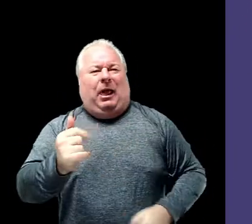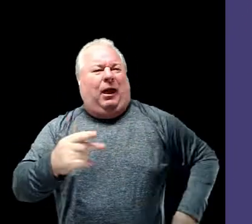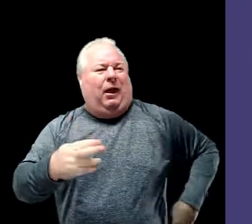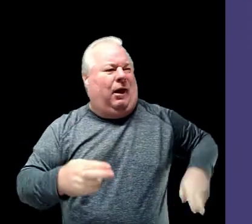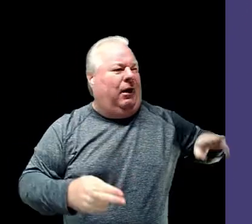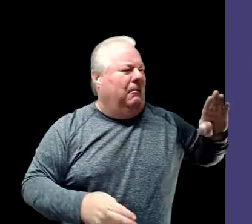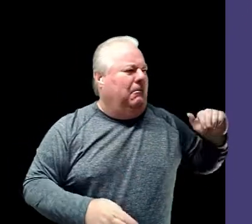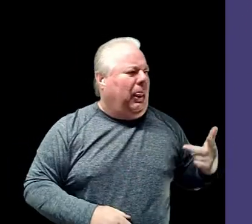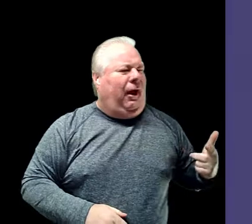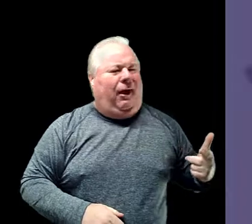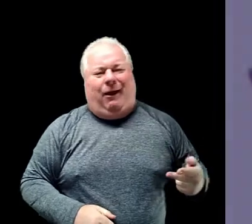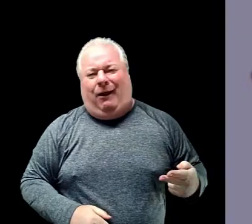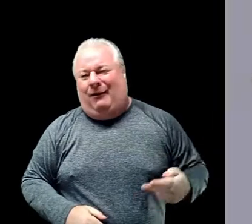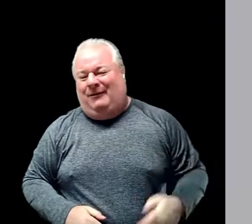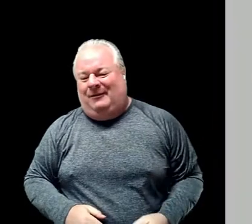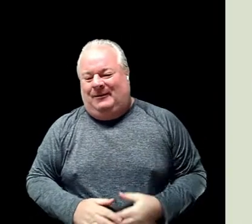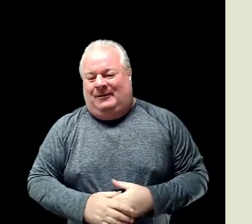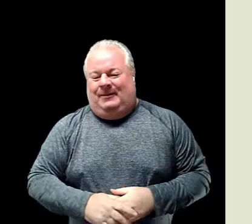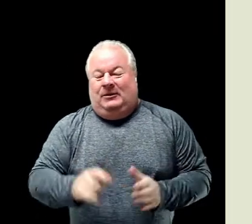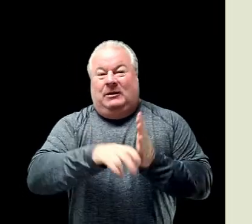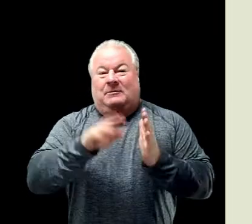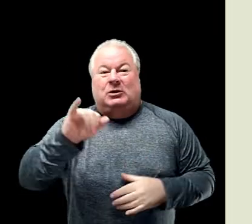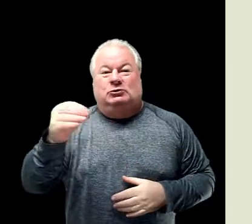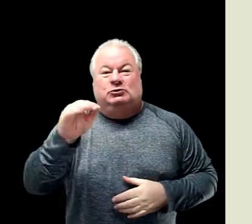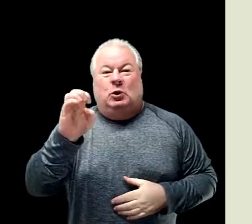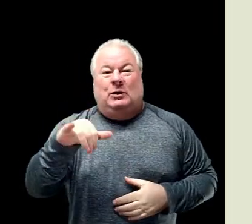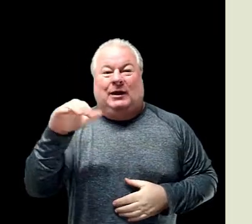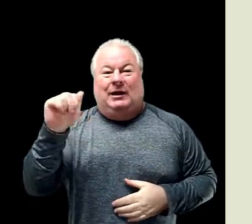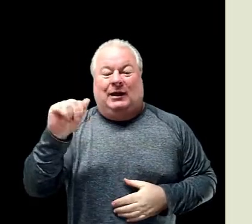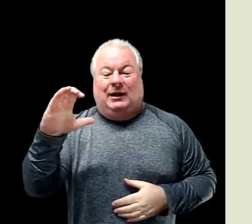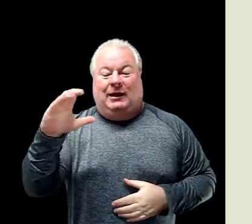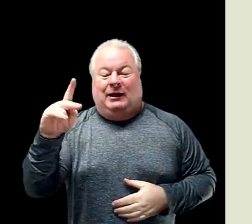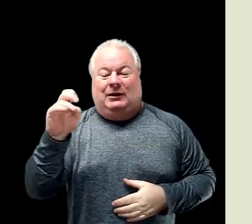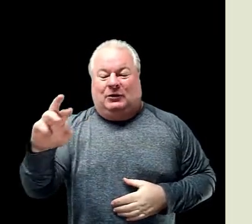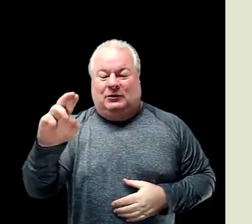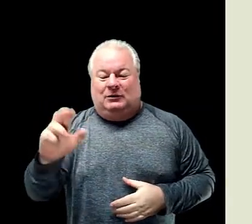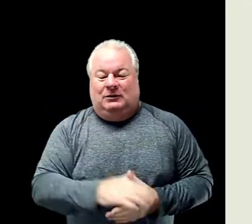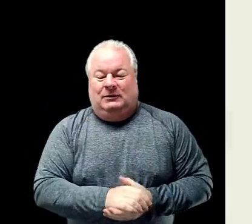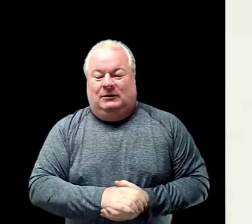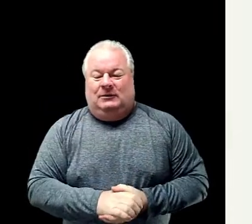Blah, blah. Written by Joey Acker.